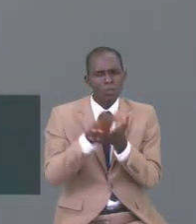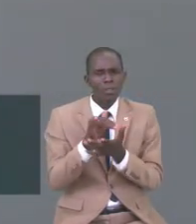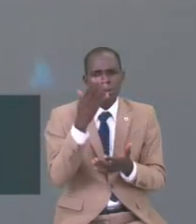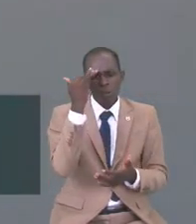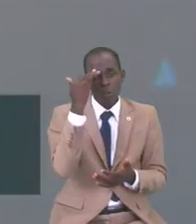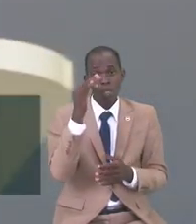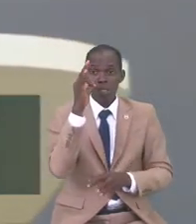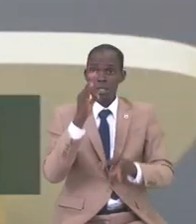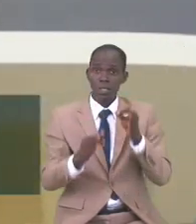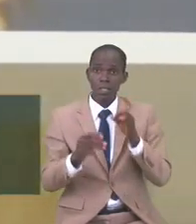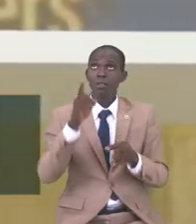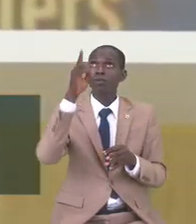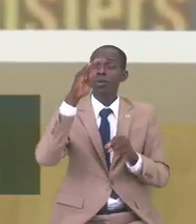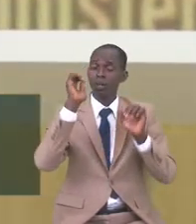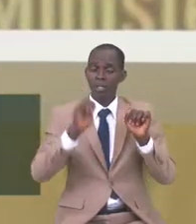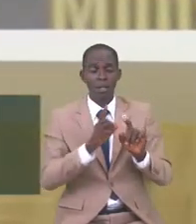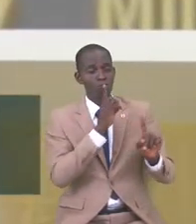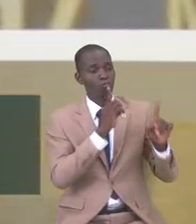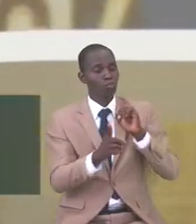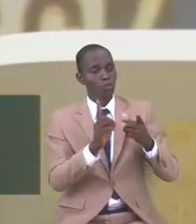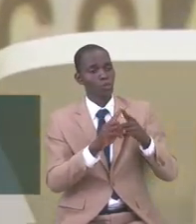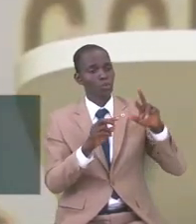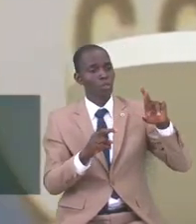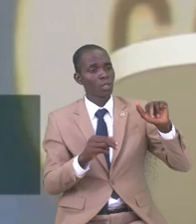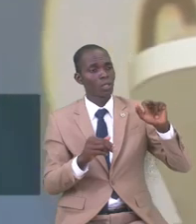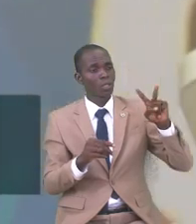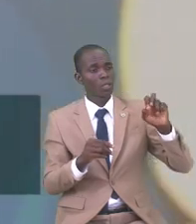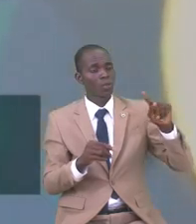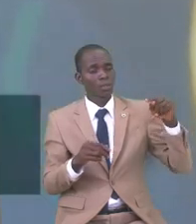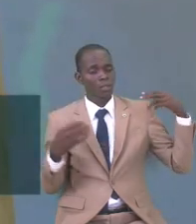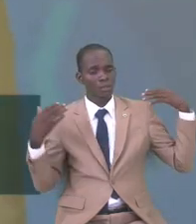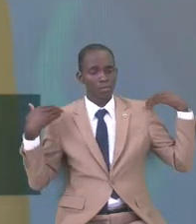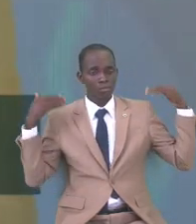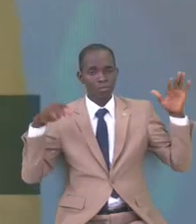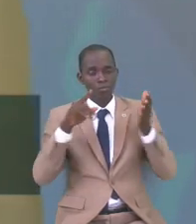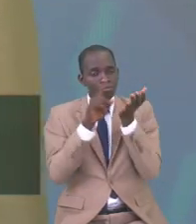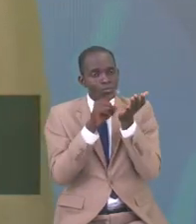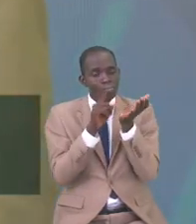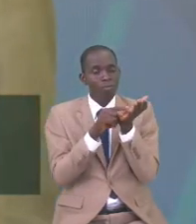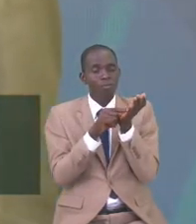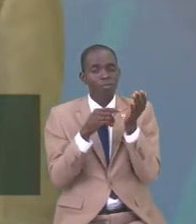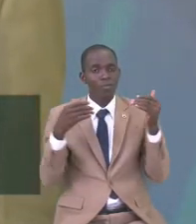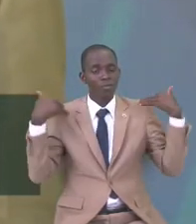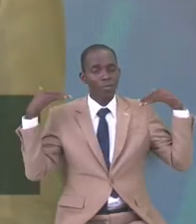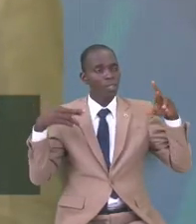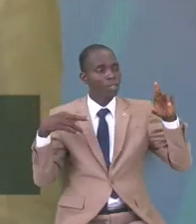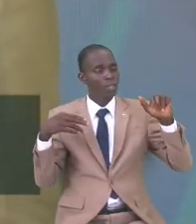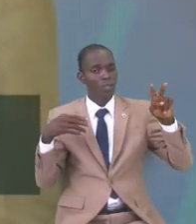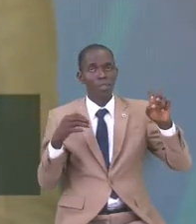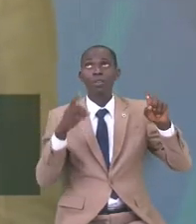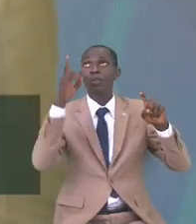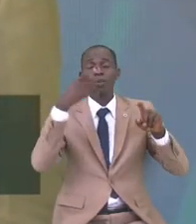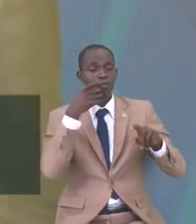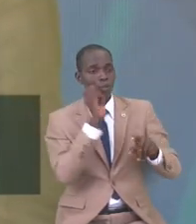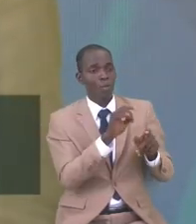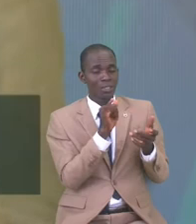could speak to an animal, a bird, a little bird, a raven, I've commanded the ravens to